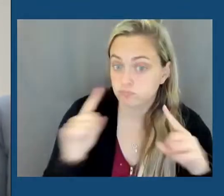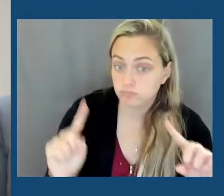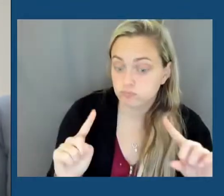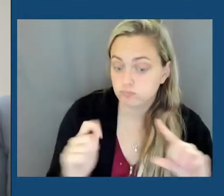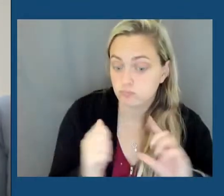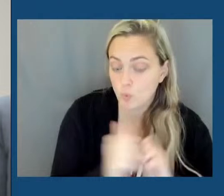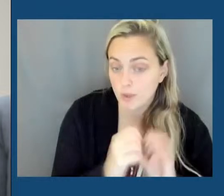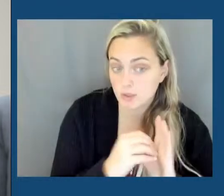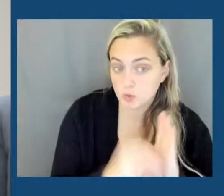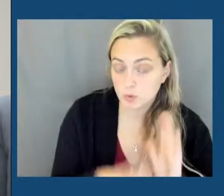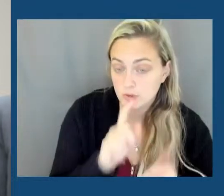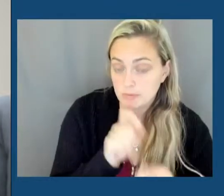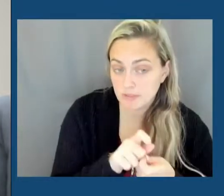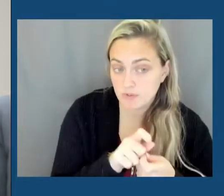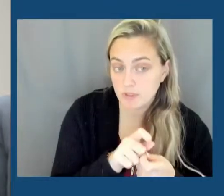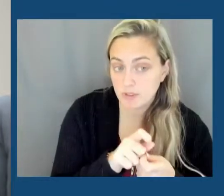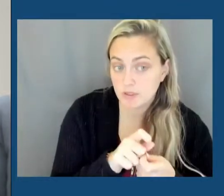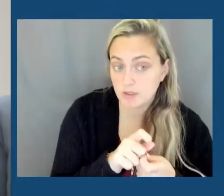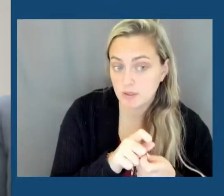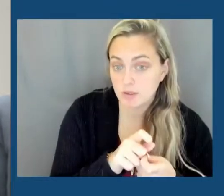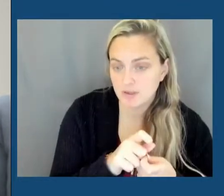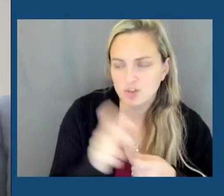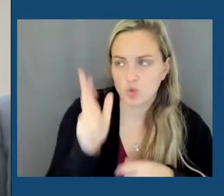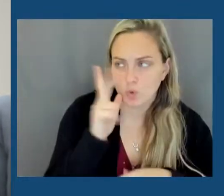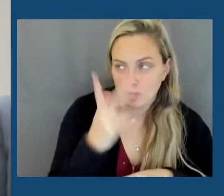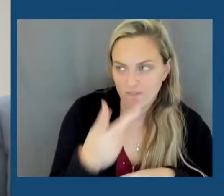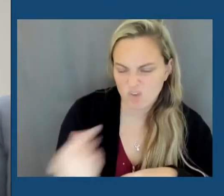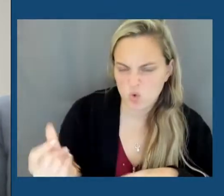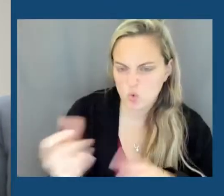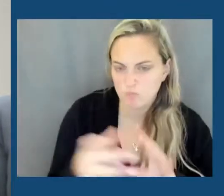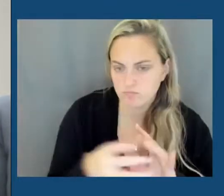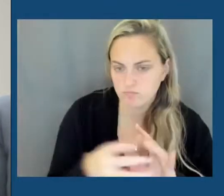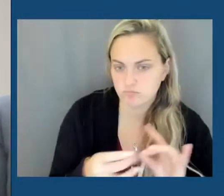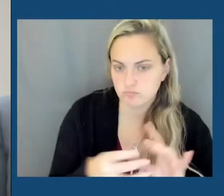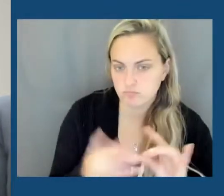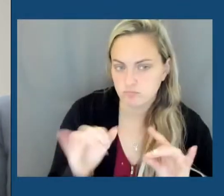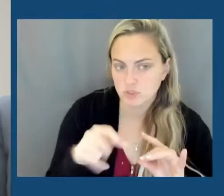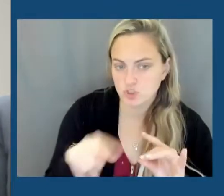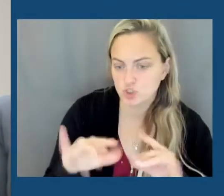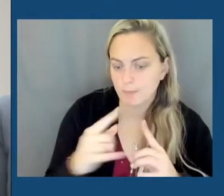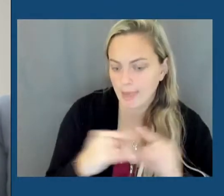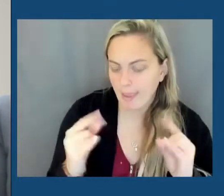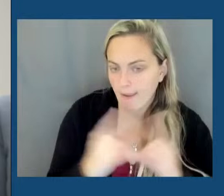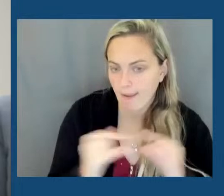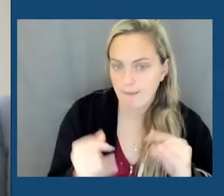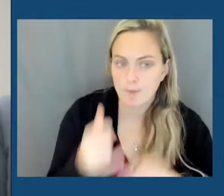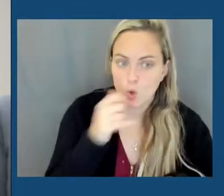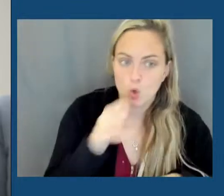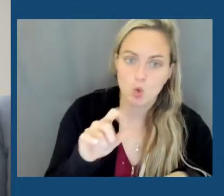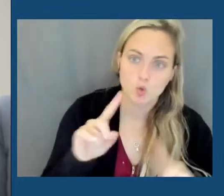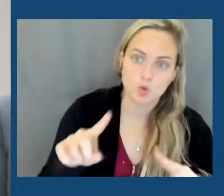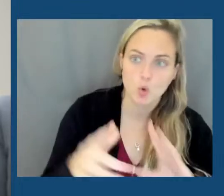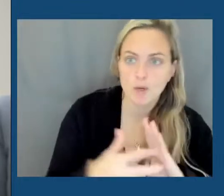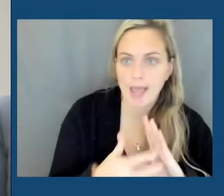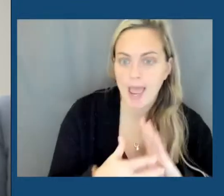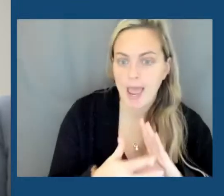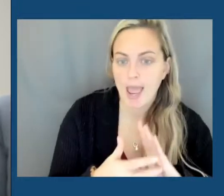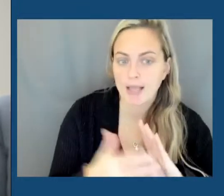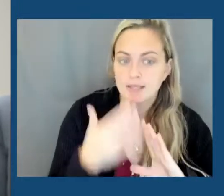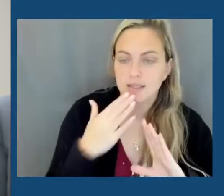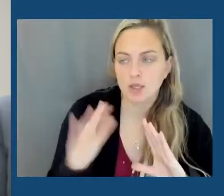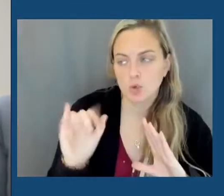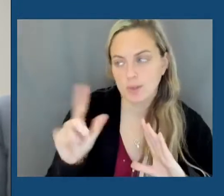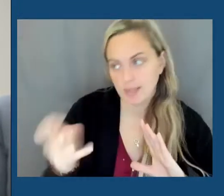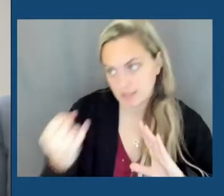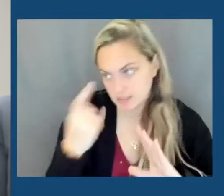students specifically, you heard a couple of references to Chip Camp and Girls Going Tech, and thank you, Alexis,